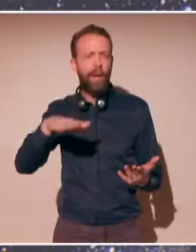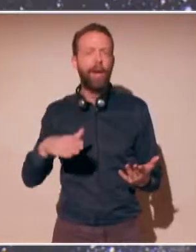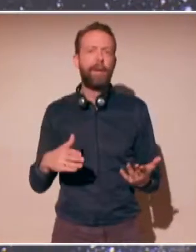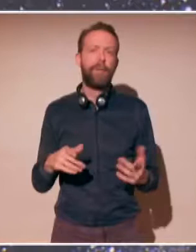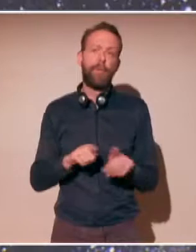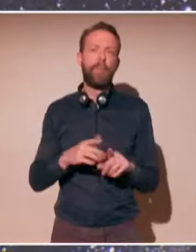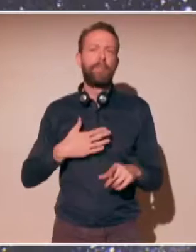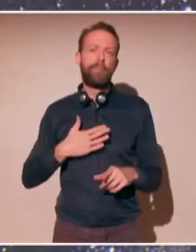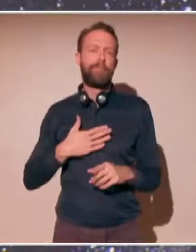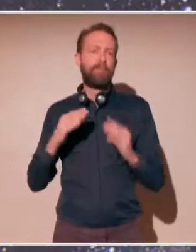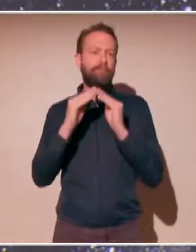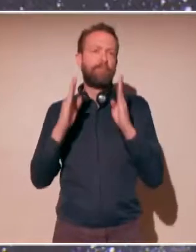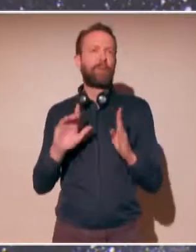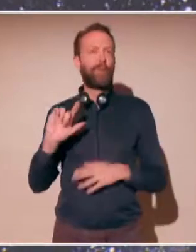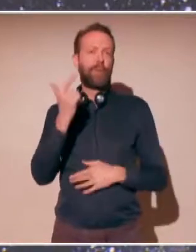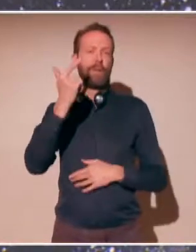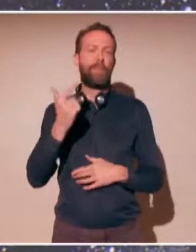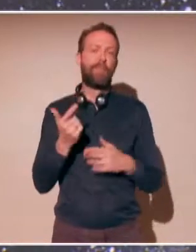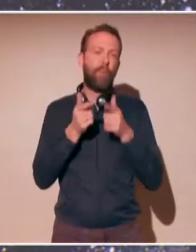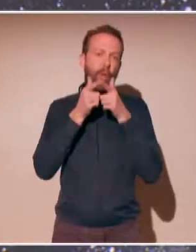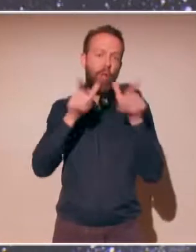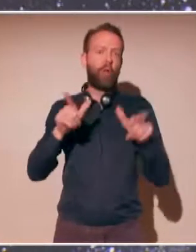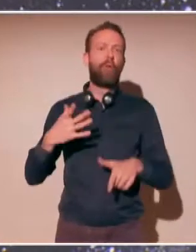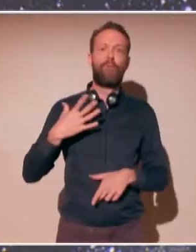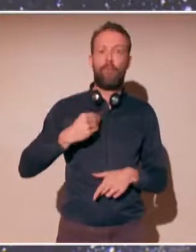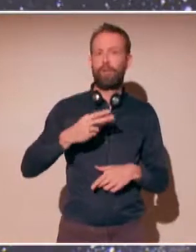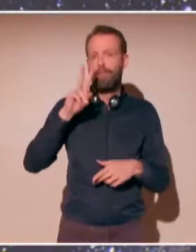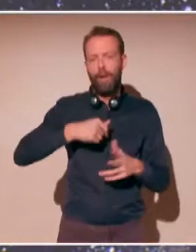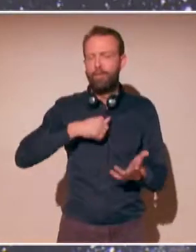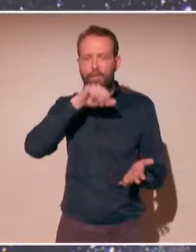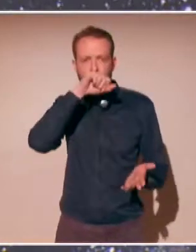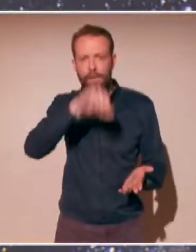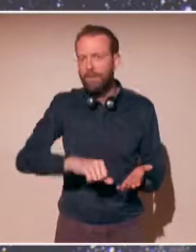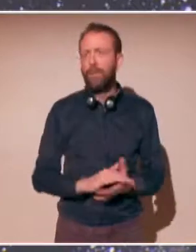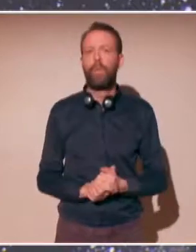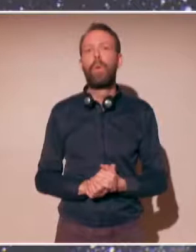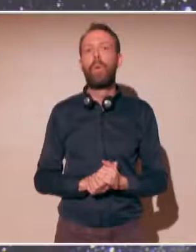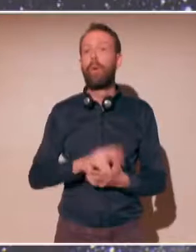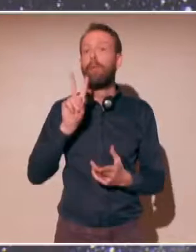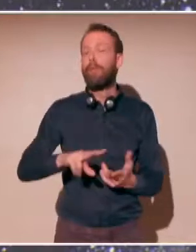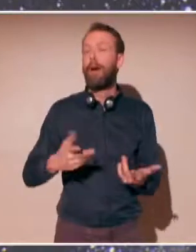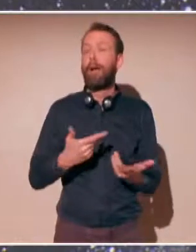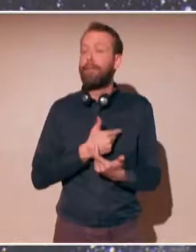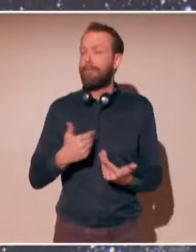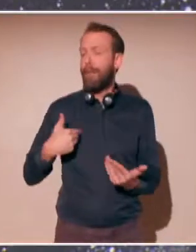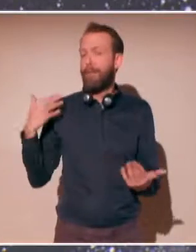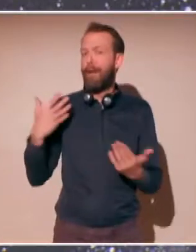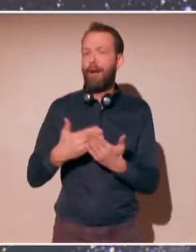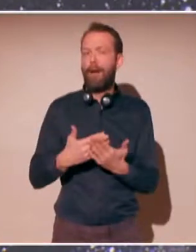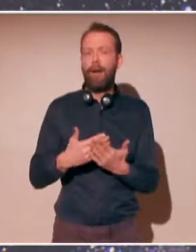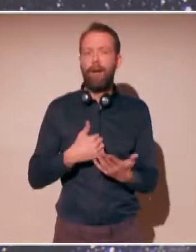As you know, France is my second home. The French language is a passion for